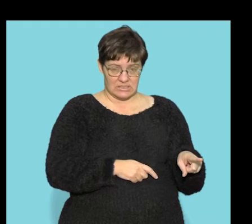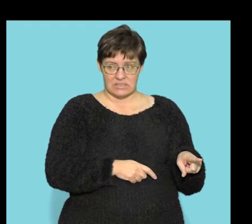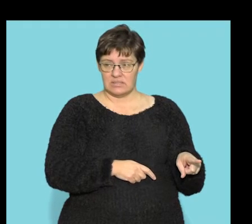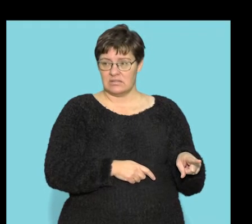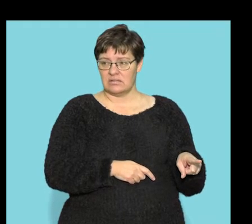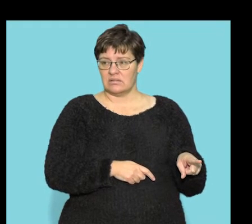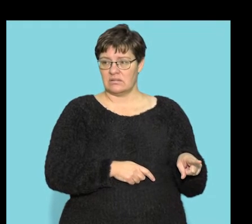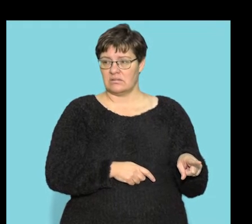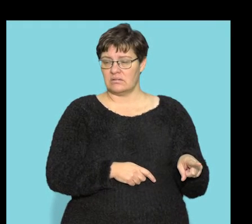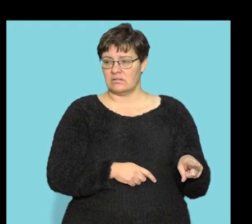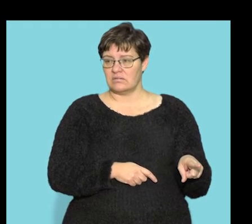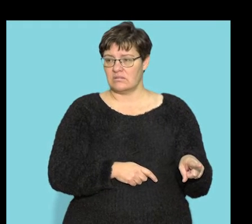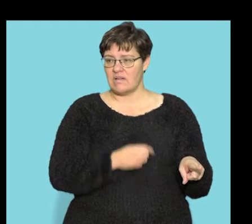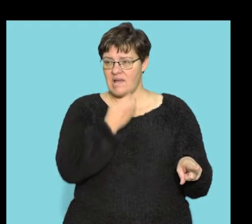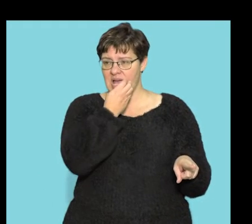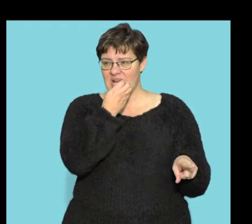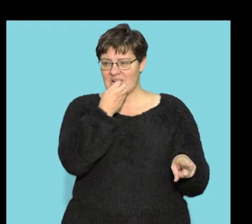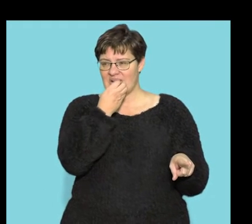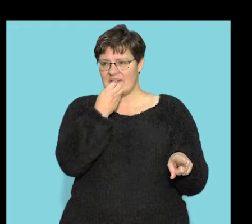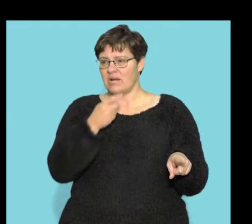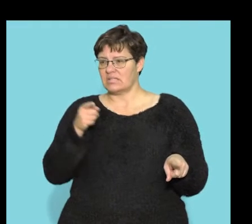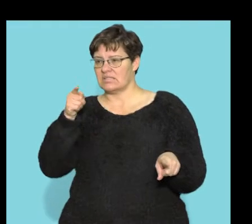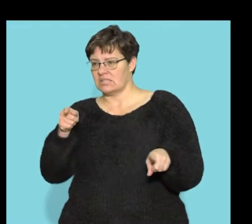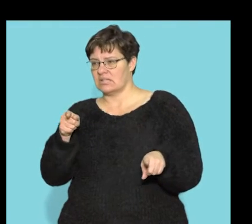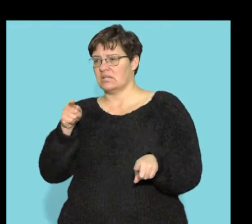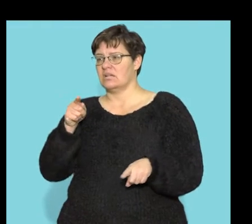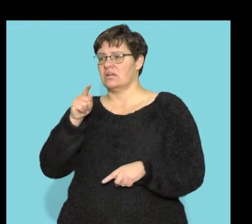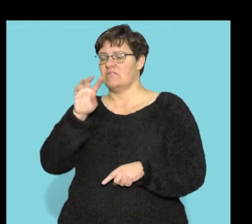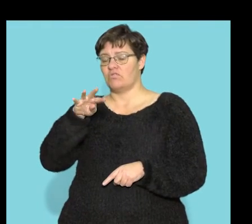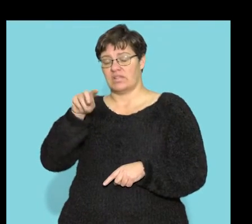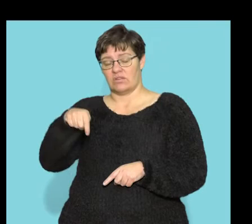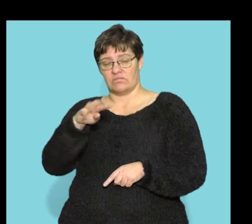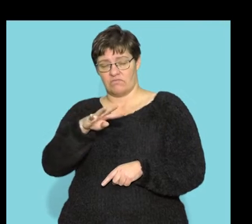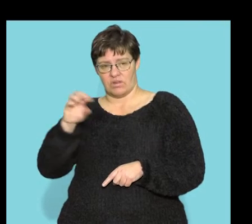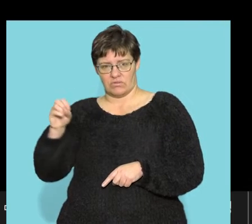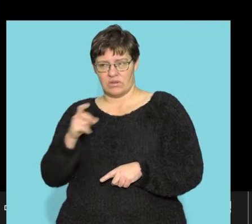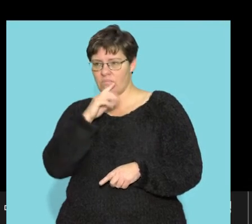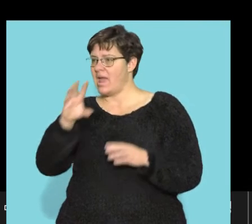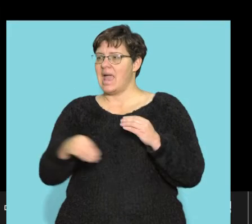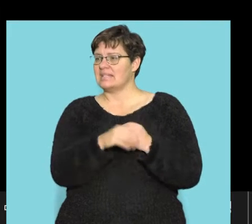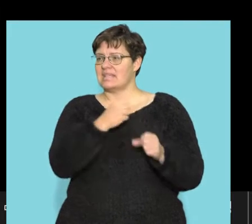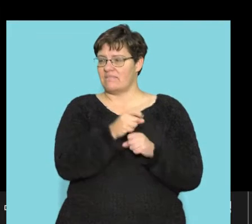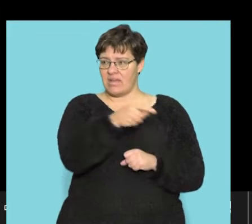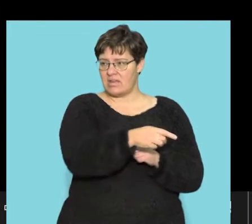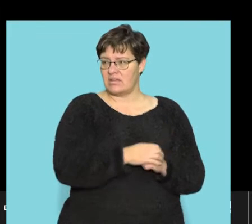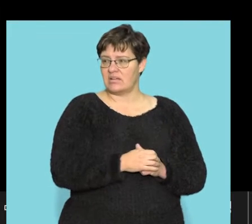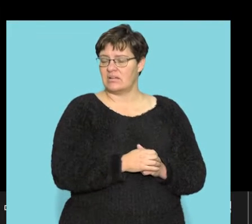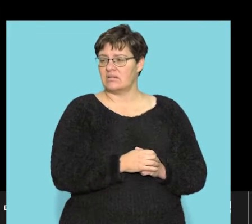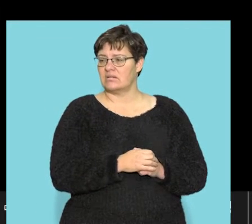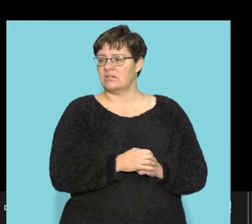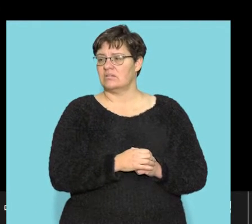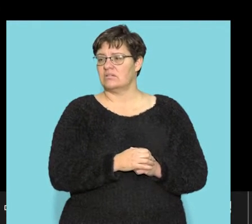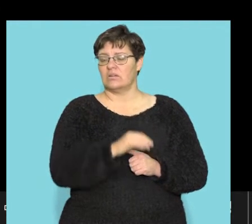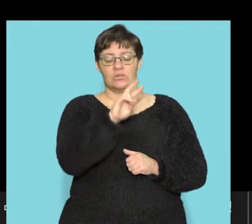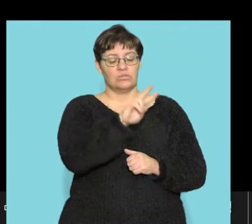again. That component was the 14,400, but the 248,000, we didn't take that one into account. So if you